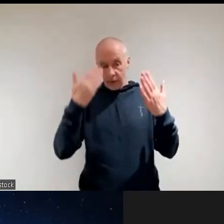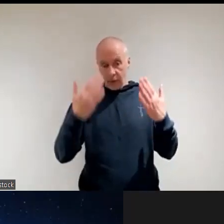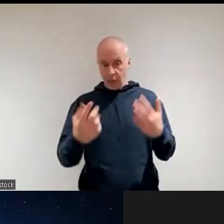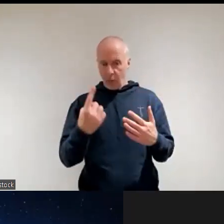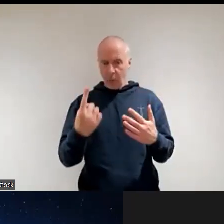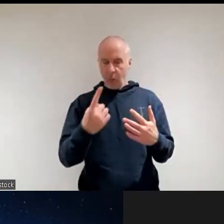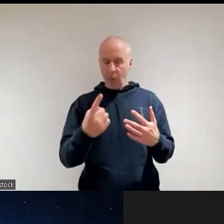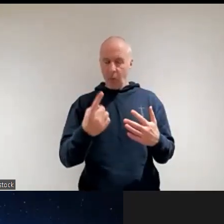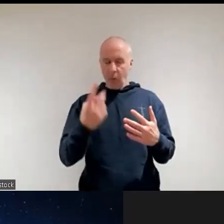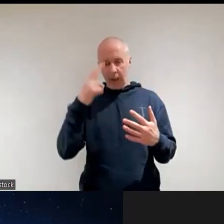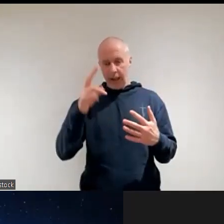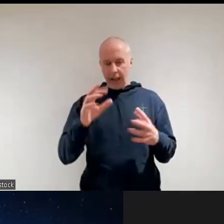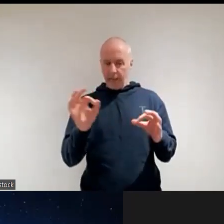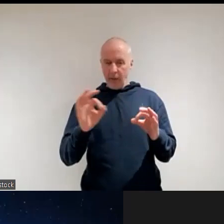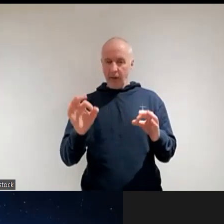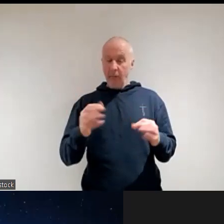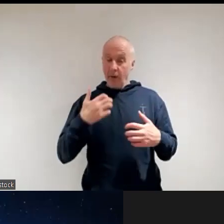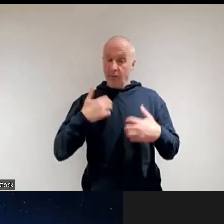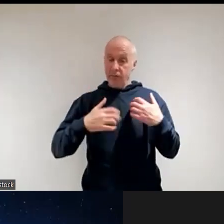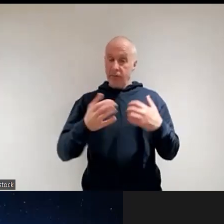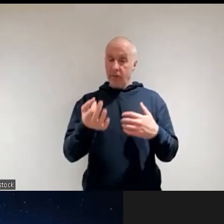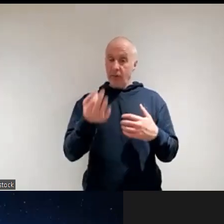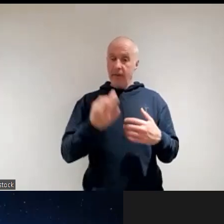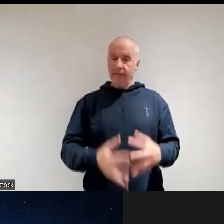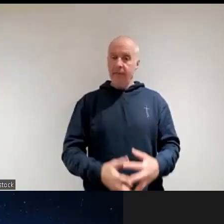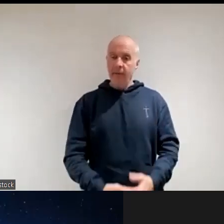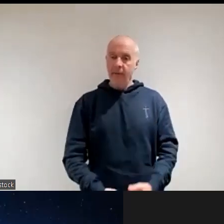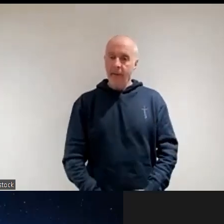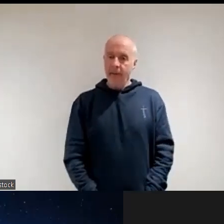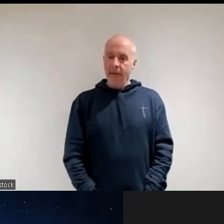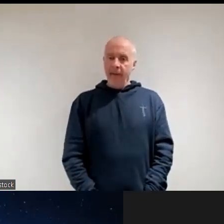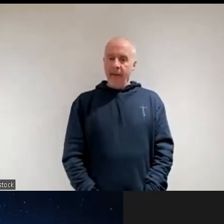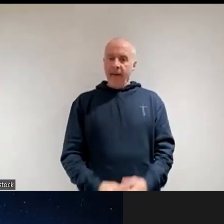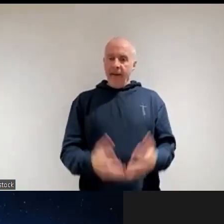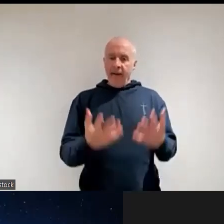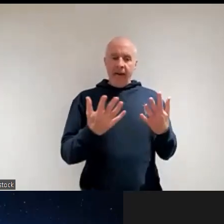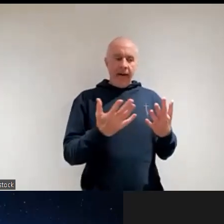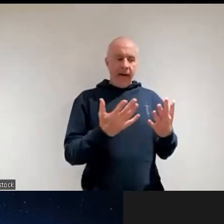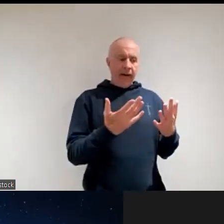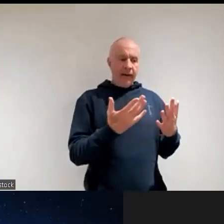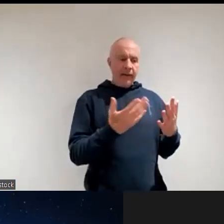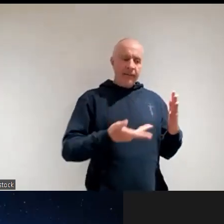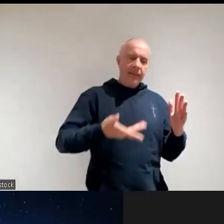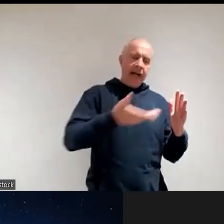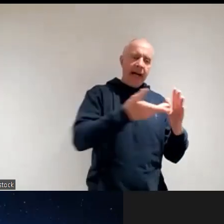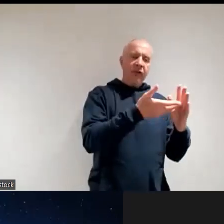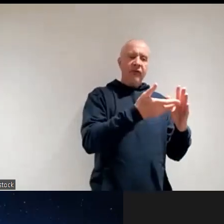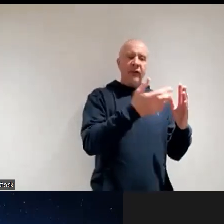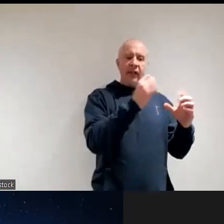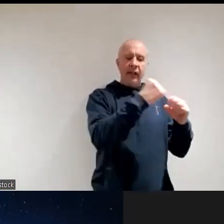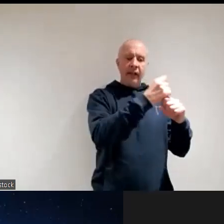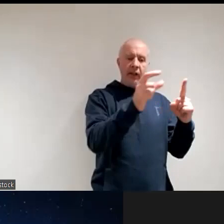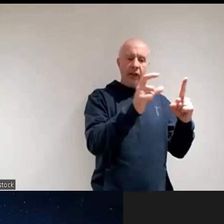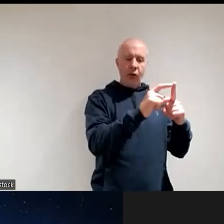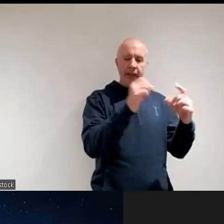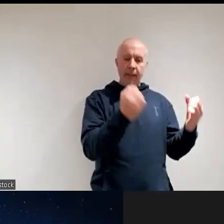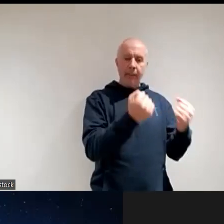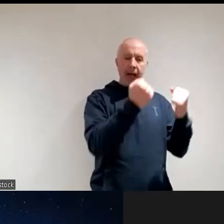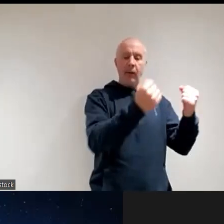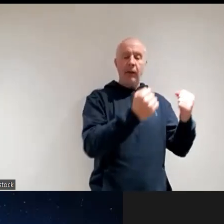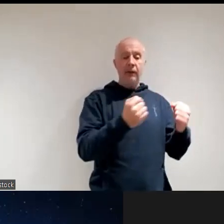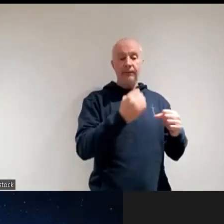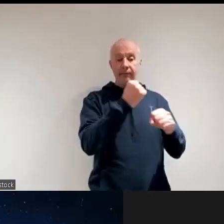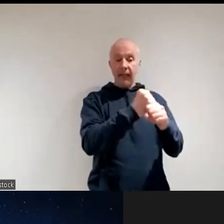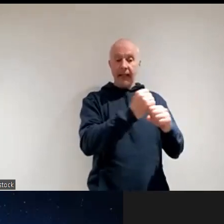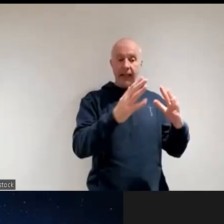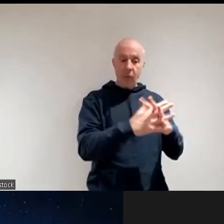interesting question. So this particular person asks, how much additional grid power, either in gigawatts or in percentage terms, might be needed if